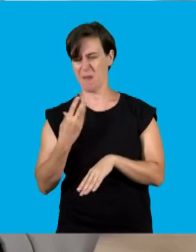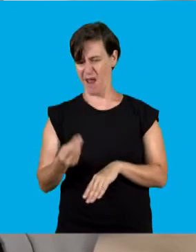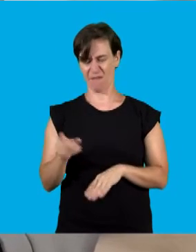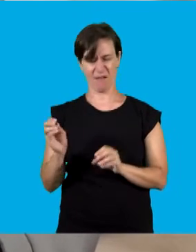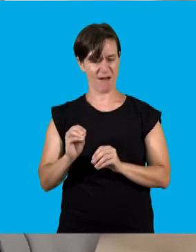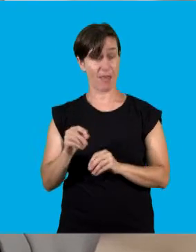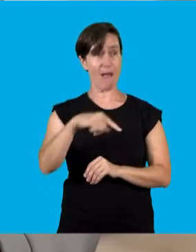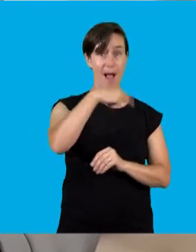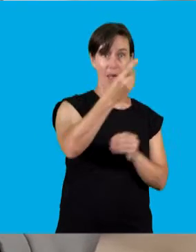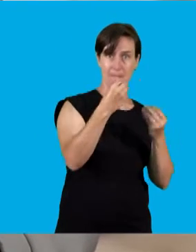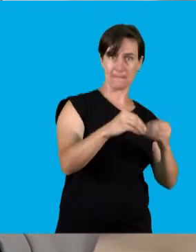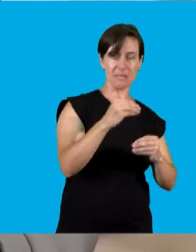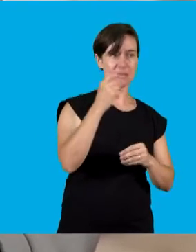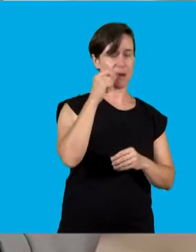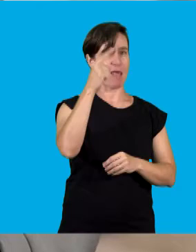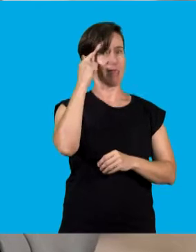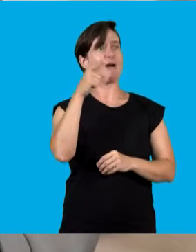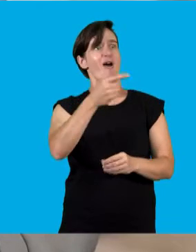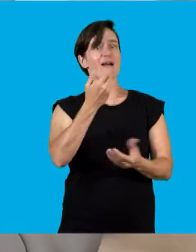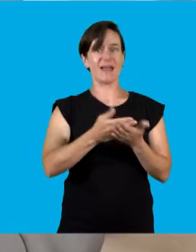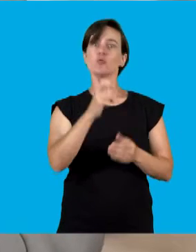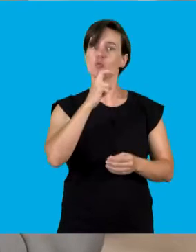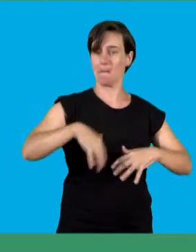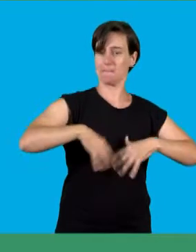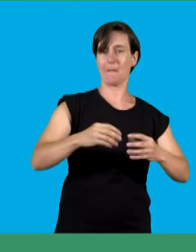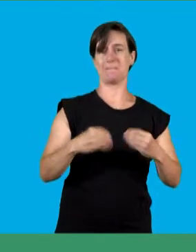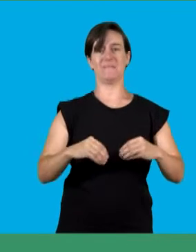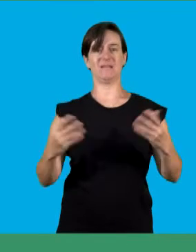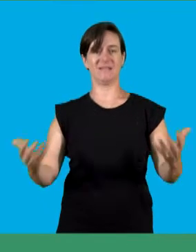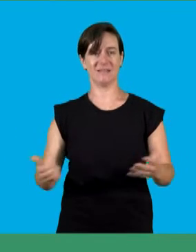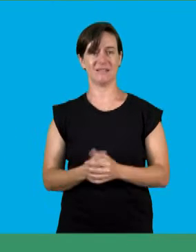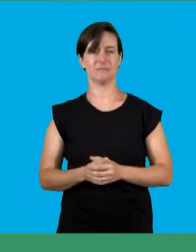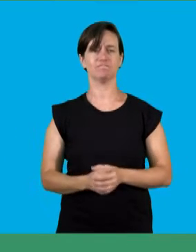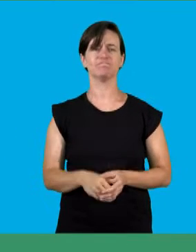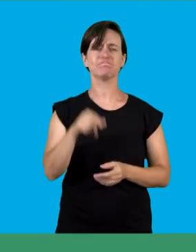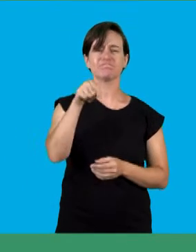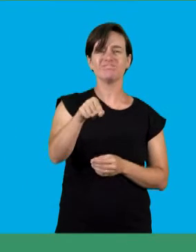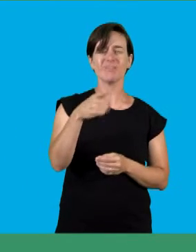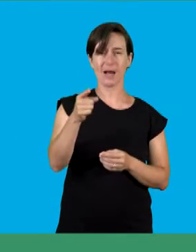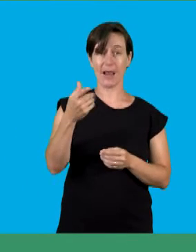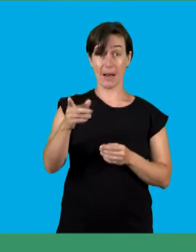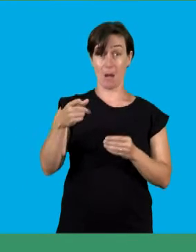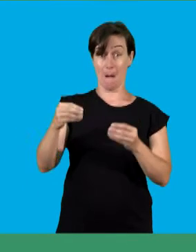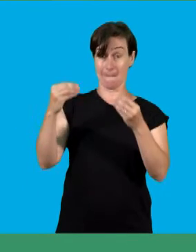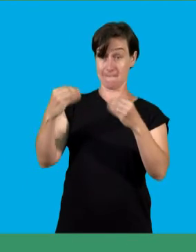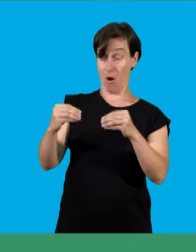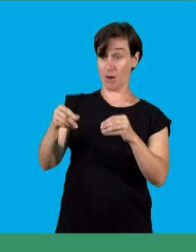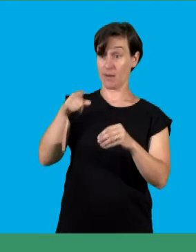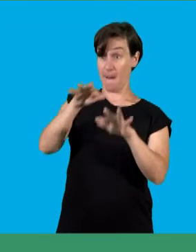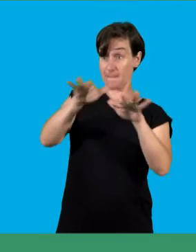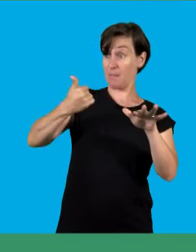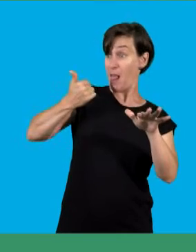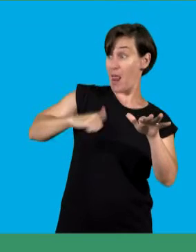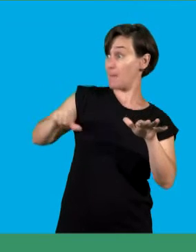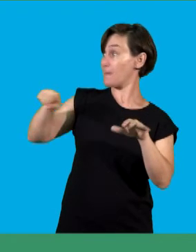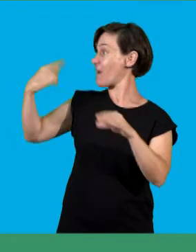businessmen, businesswomen, they see an opportunity to close it. So as mentioned, it is a gap in the market when people's